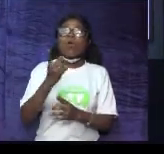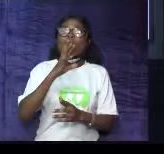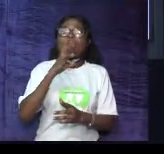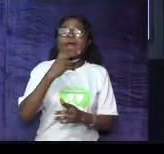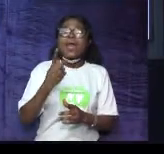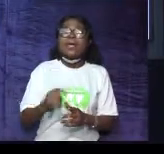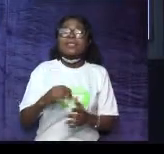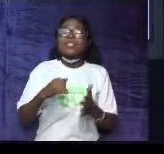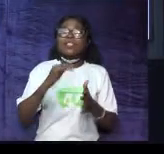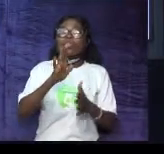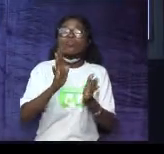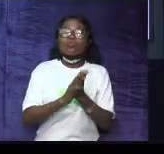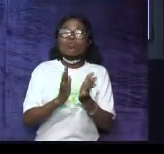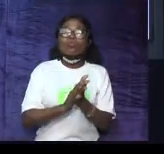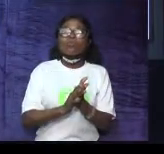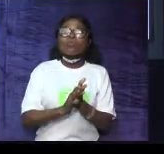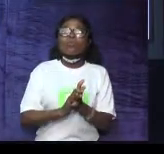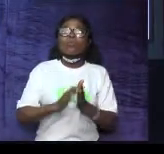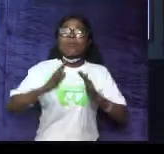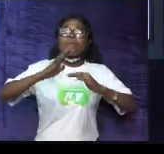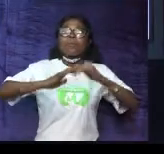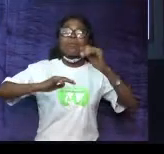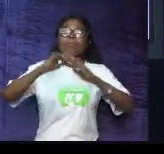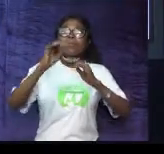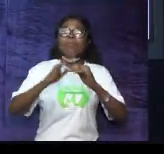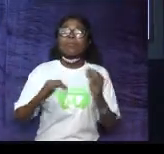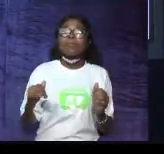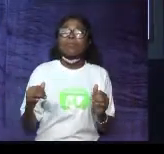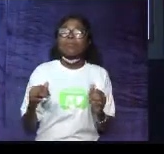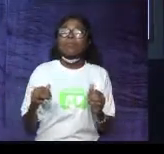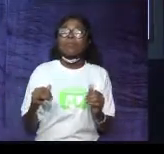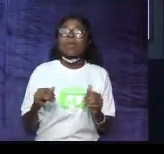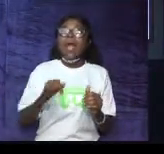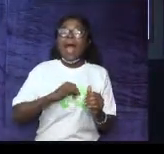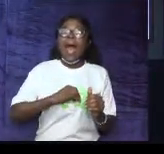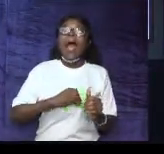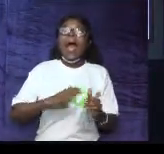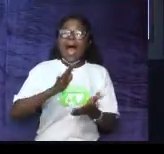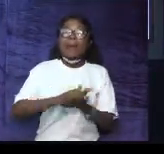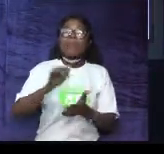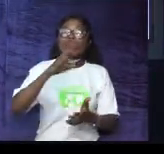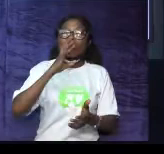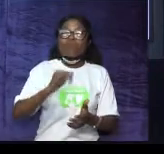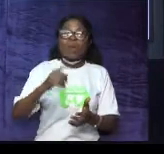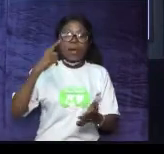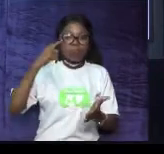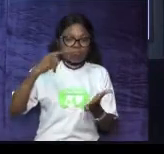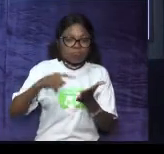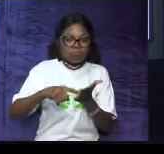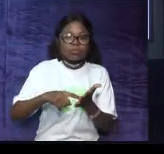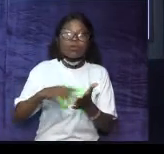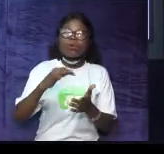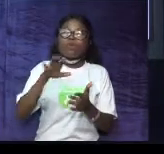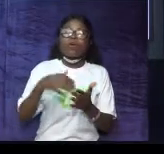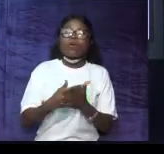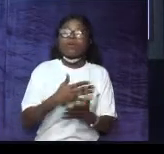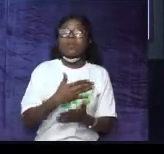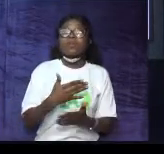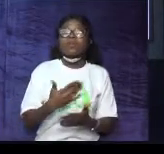Location. Where is your school located? I believe you are taking note of all those